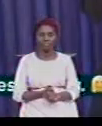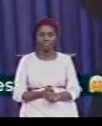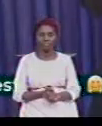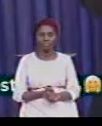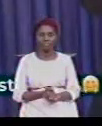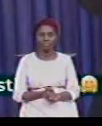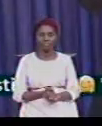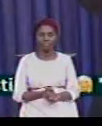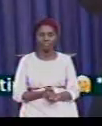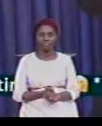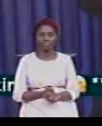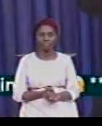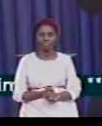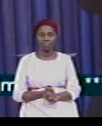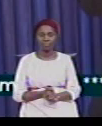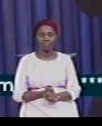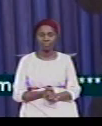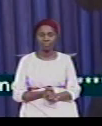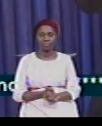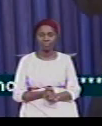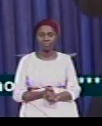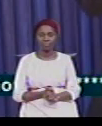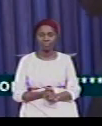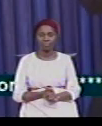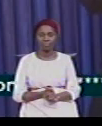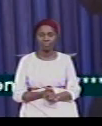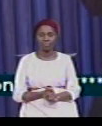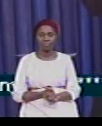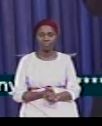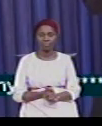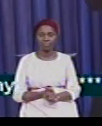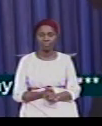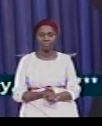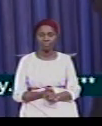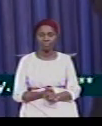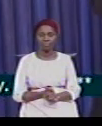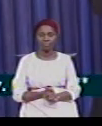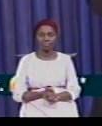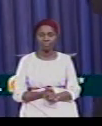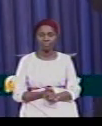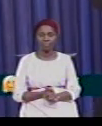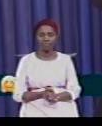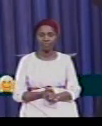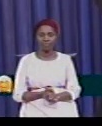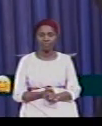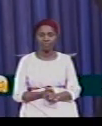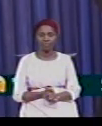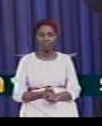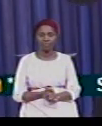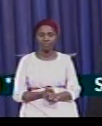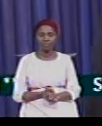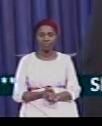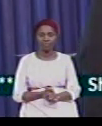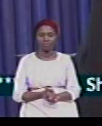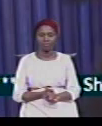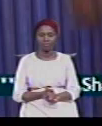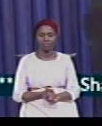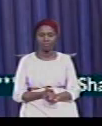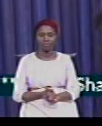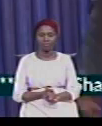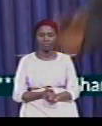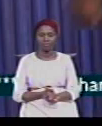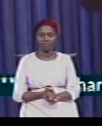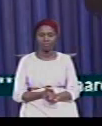ye nenso oba glorious visitation from Christ. Nyame adom yankopod ne saka